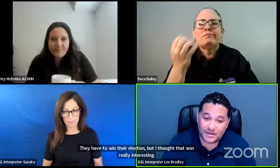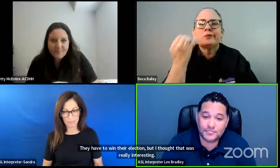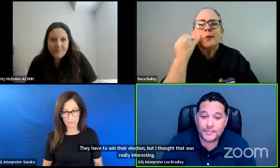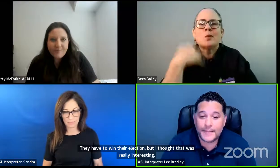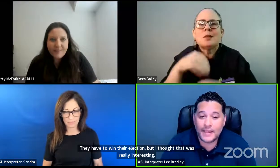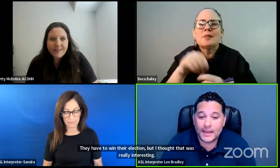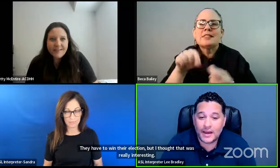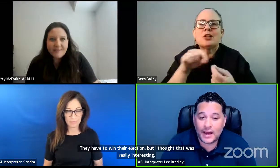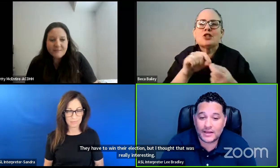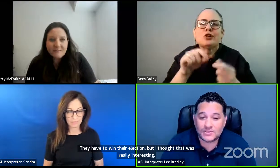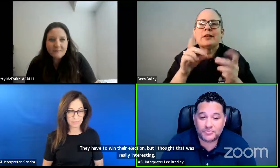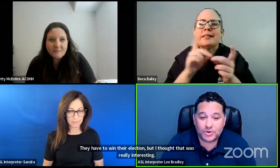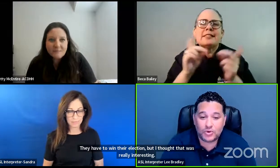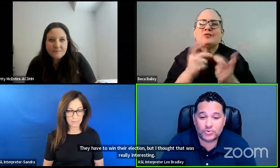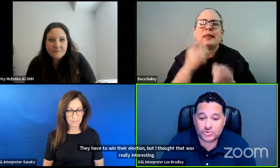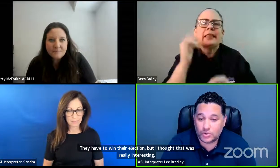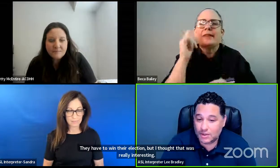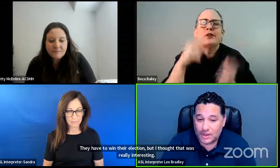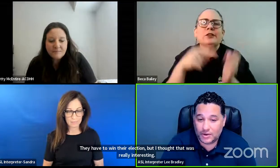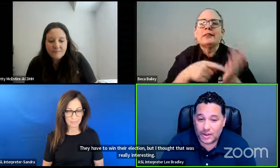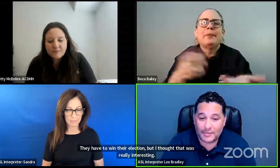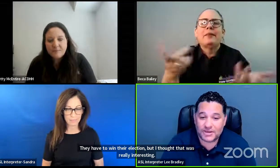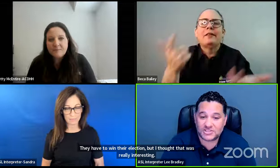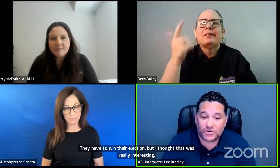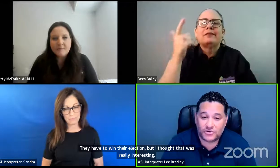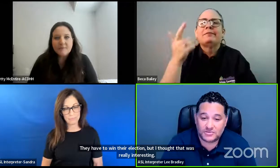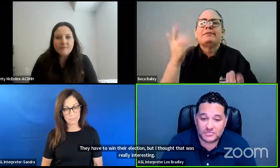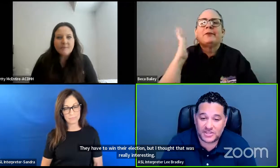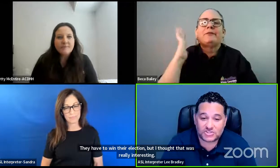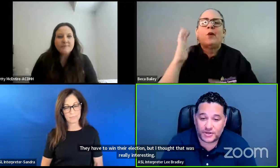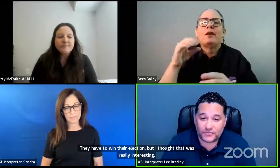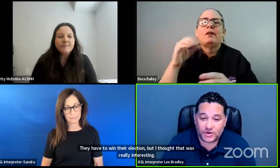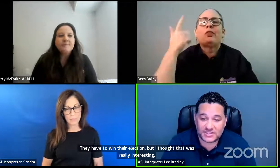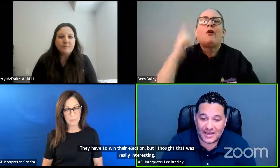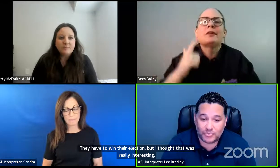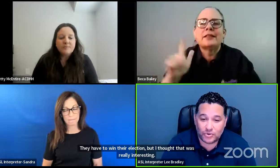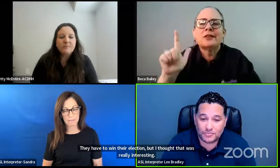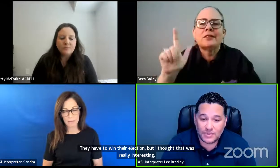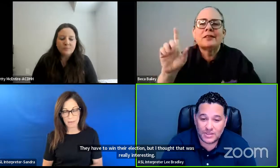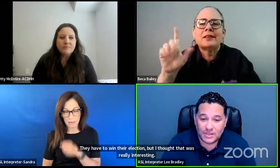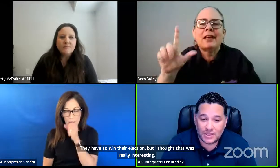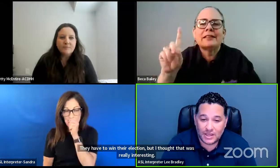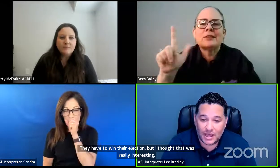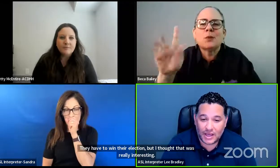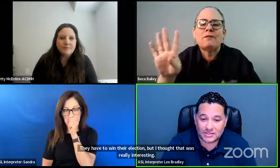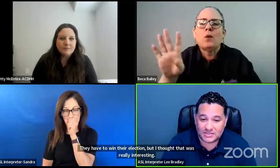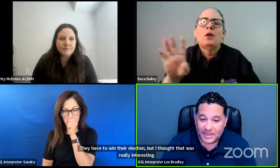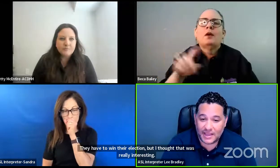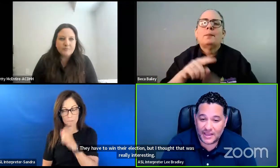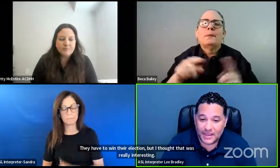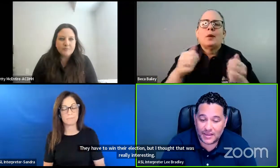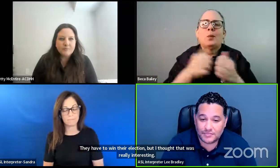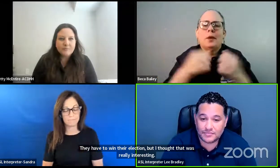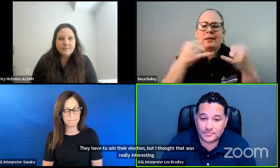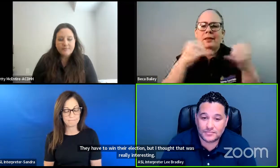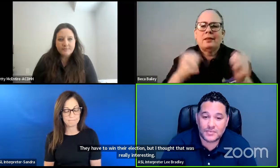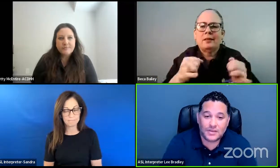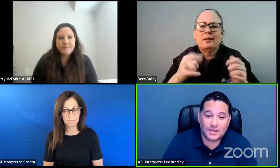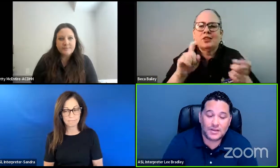redistricting again. Suppose I'm in a certain district, for example, say